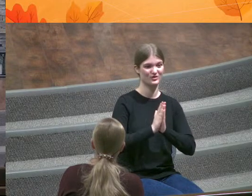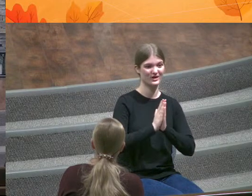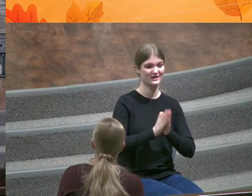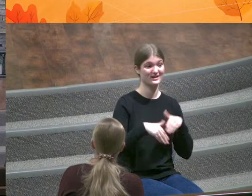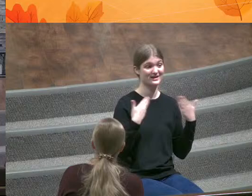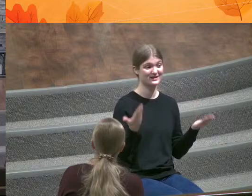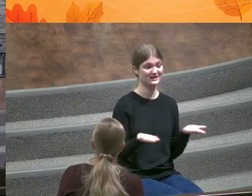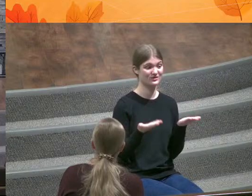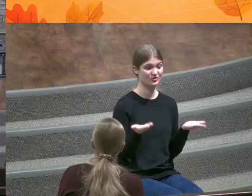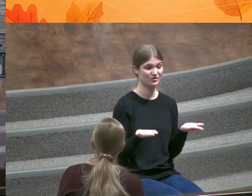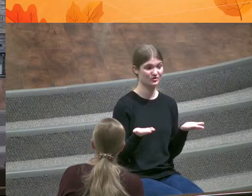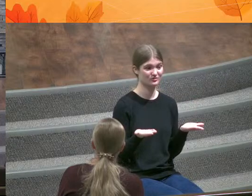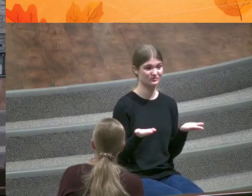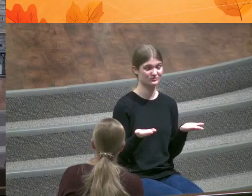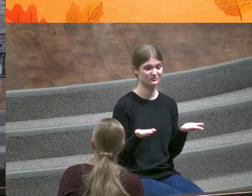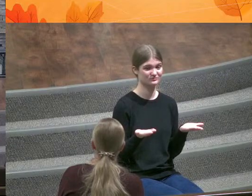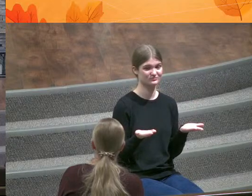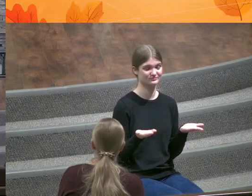there.